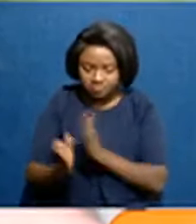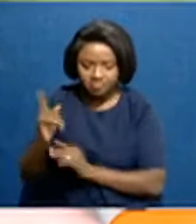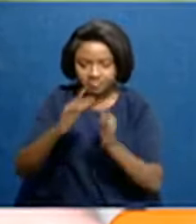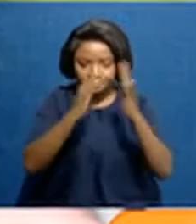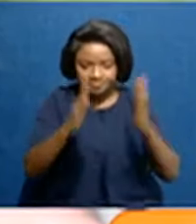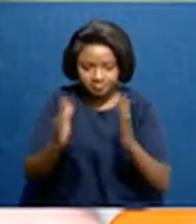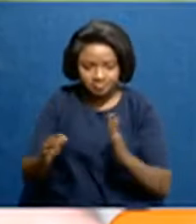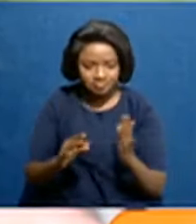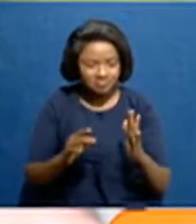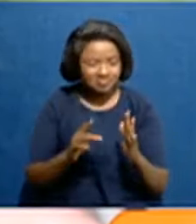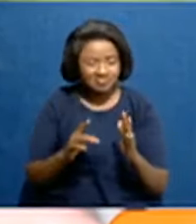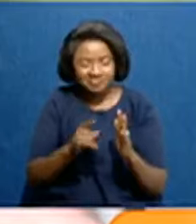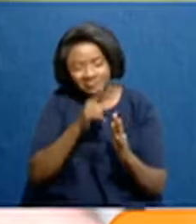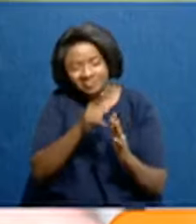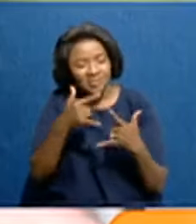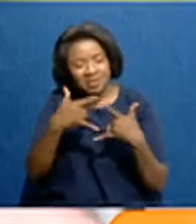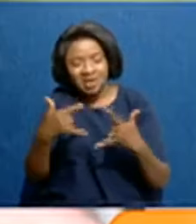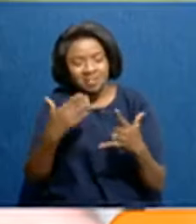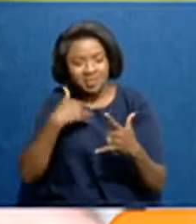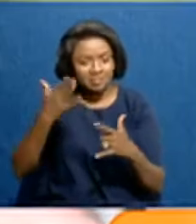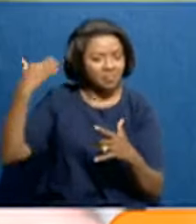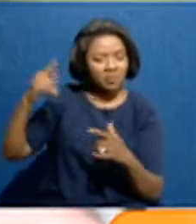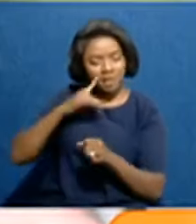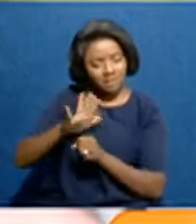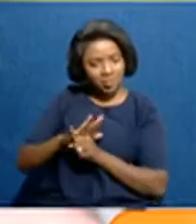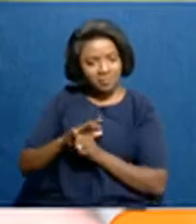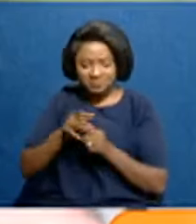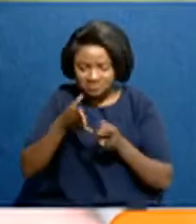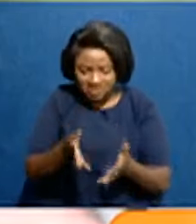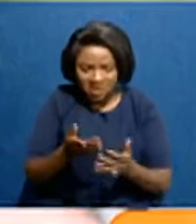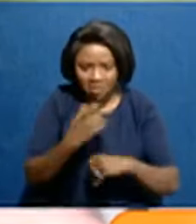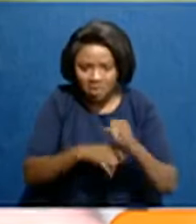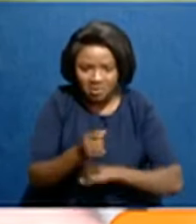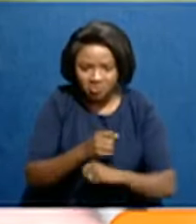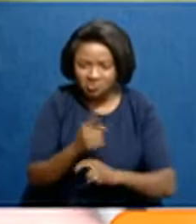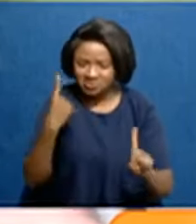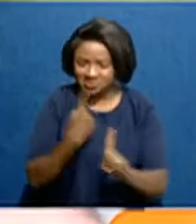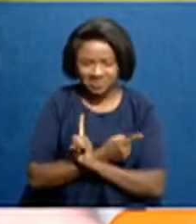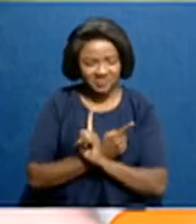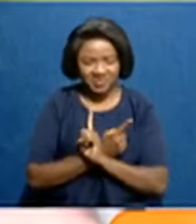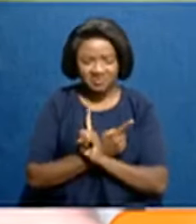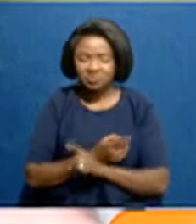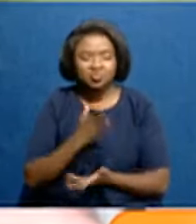pointing at the emerging gap between his pre-election promise and the post-election reality. So how